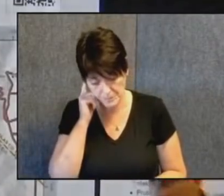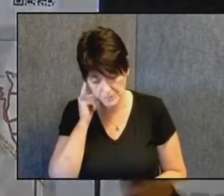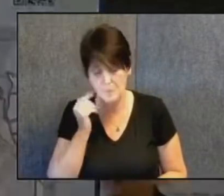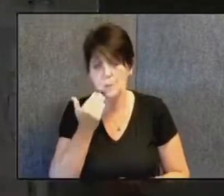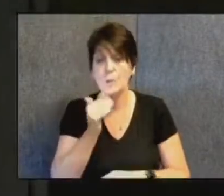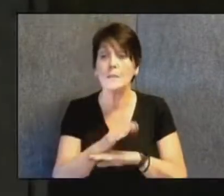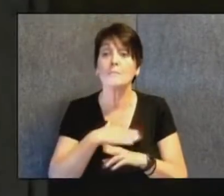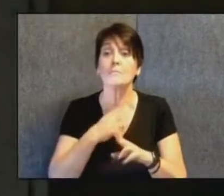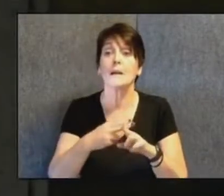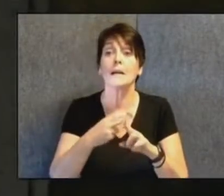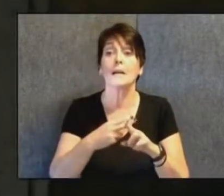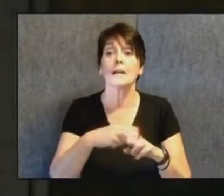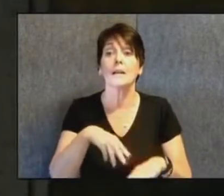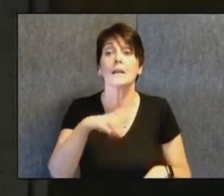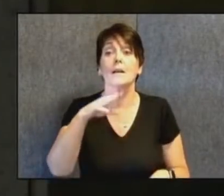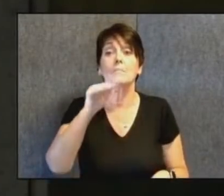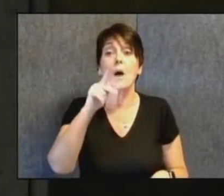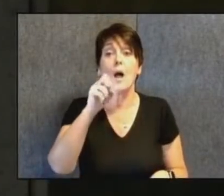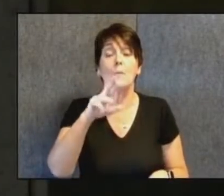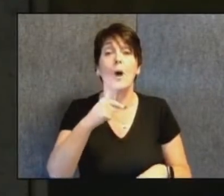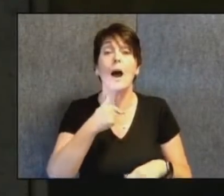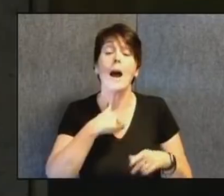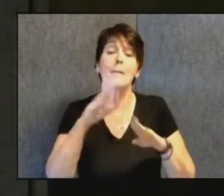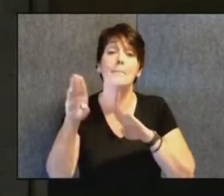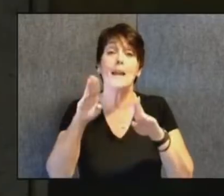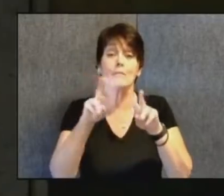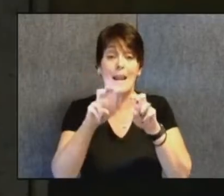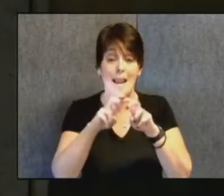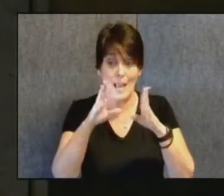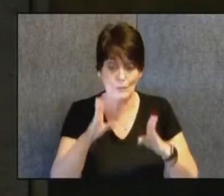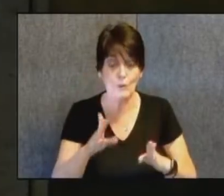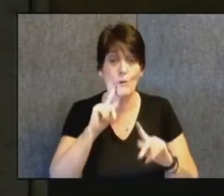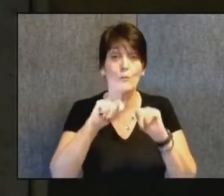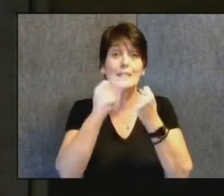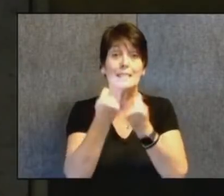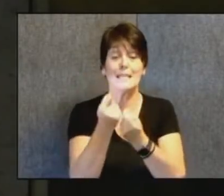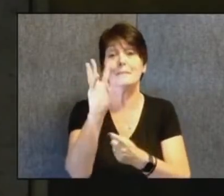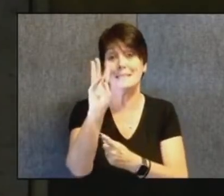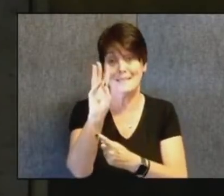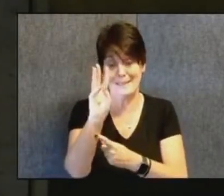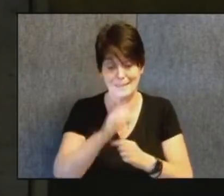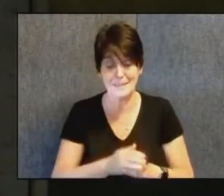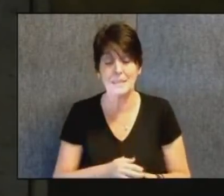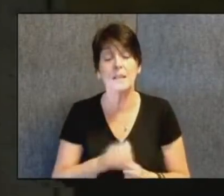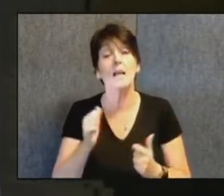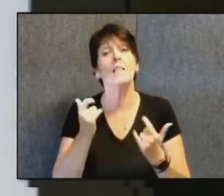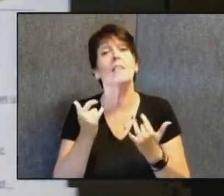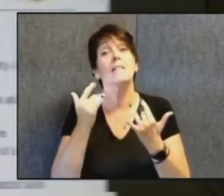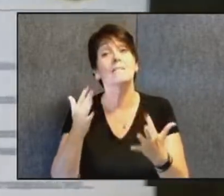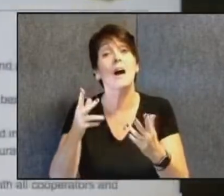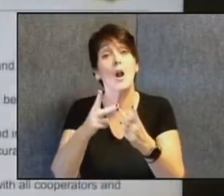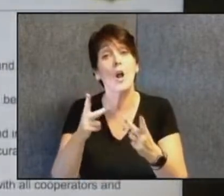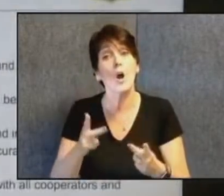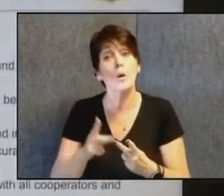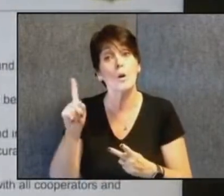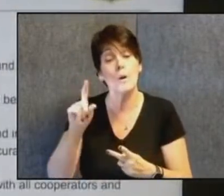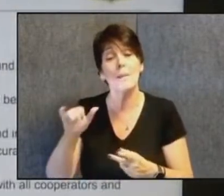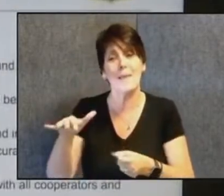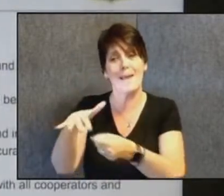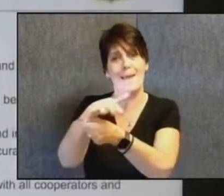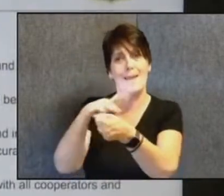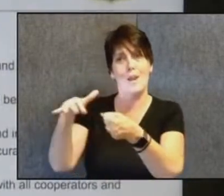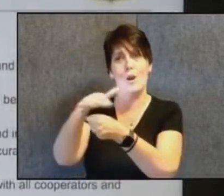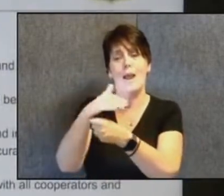Good evening. My name is Stephen Vollmer. I'm the Fire Behavior Analyst for Incident Management Team 6. So the fire is located in an area that